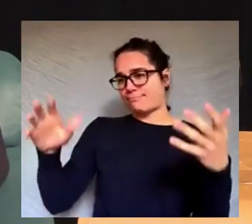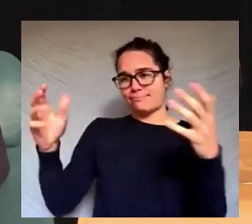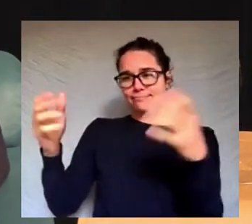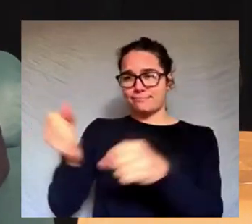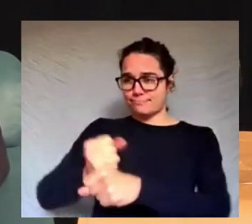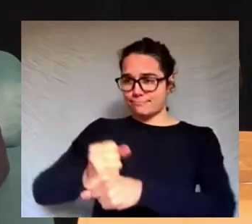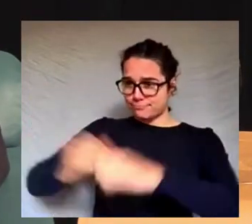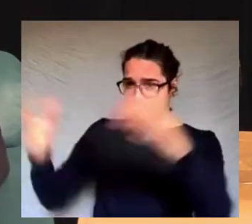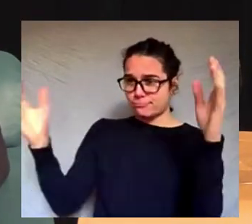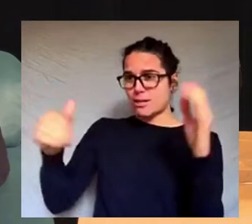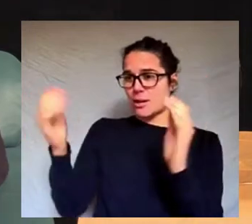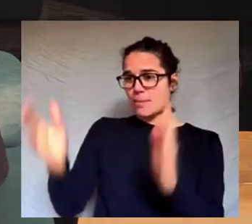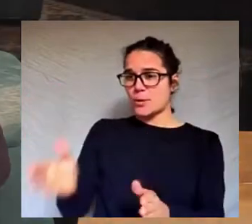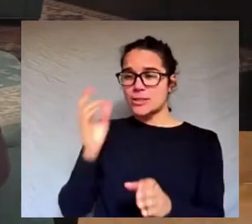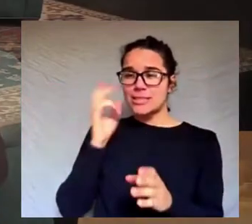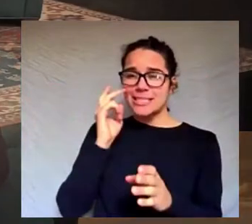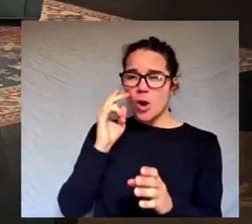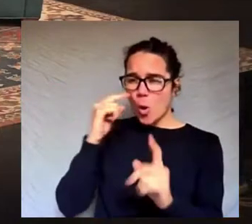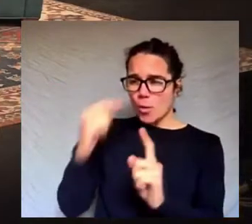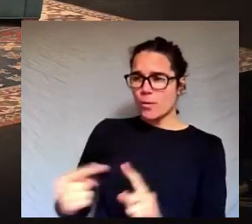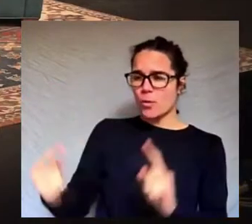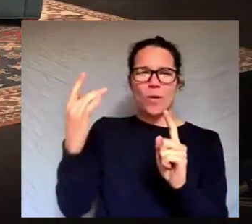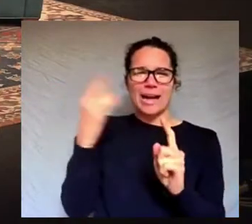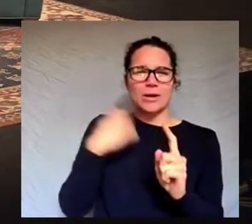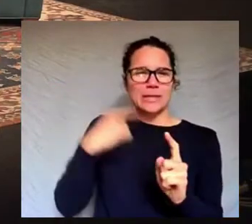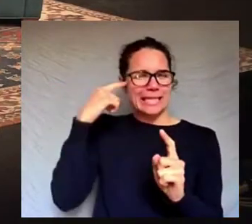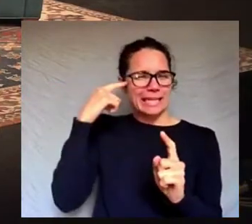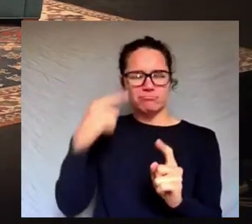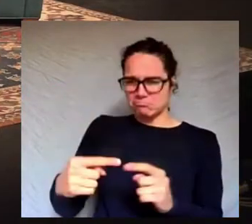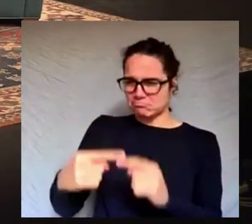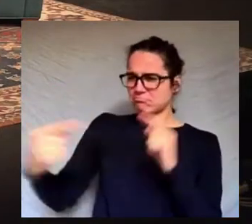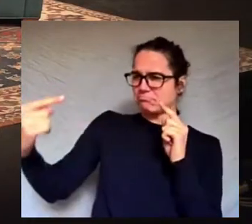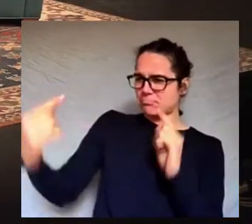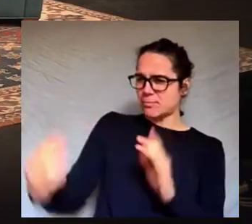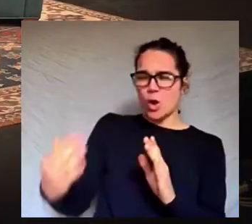opposition? I mean, I think we should all be trying to get along.